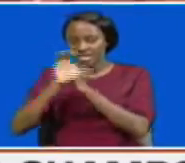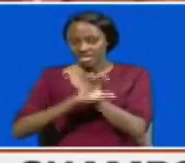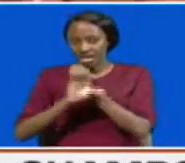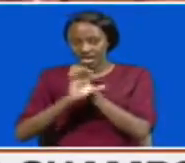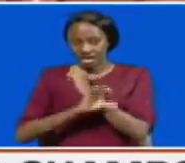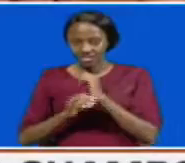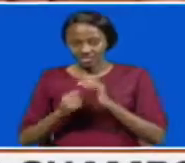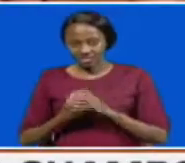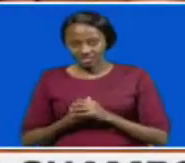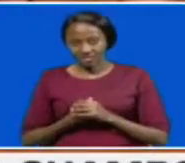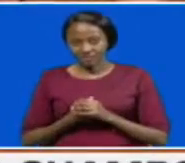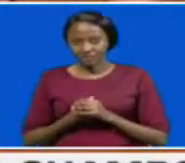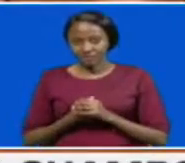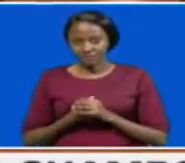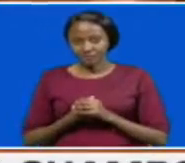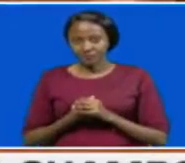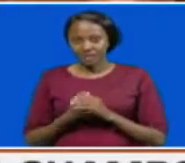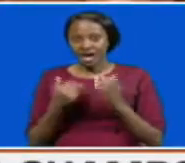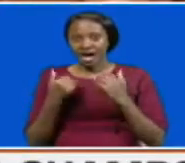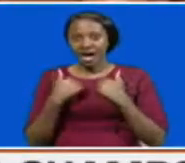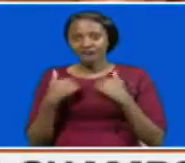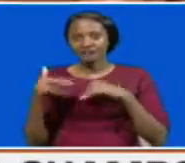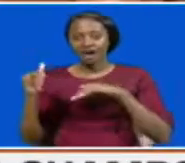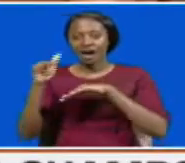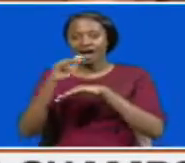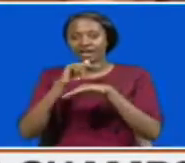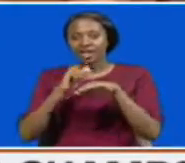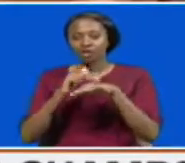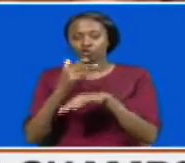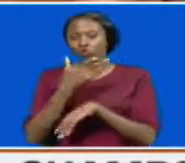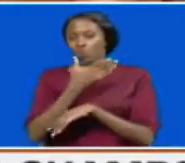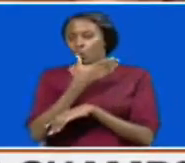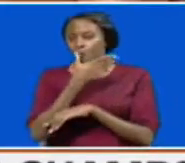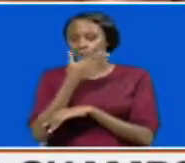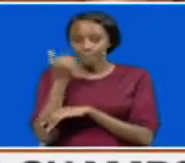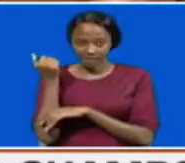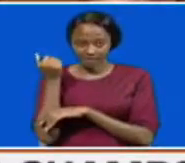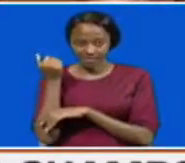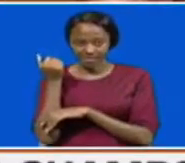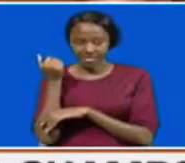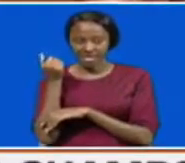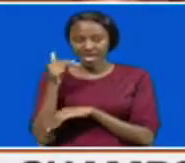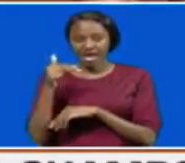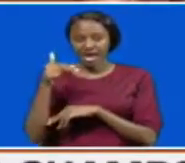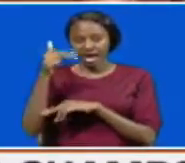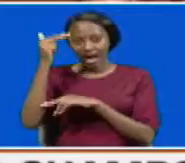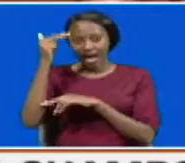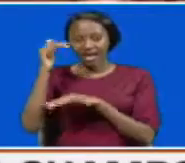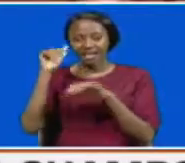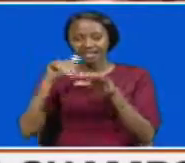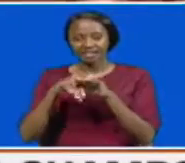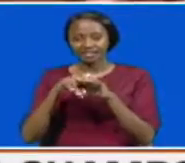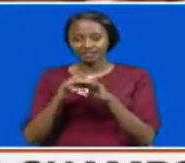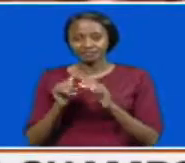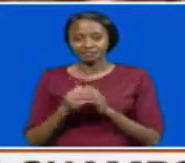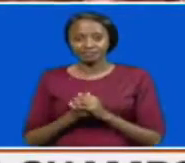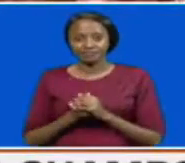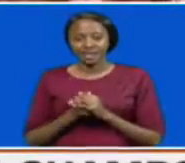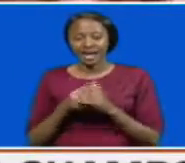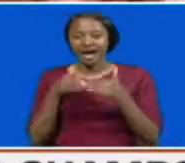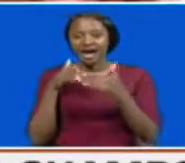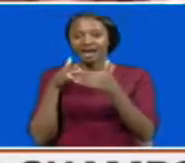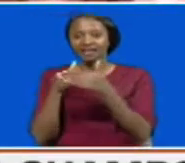Under 18, our national best, actually who is the highest rated junior, went down